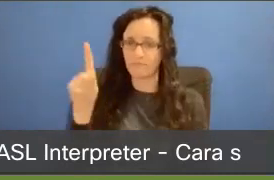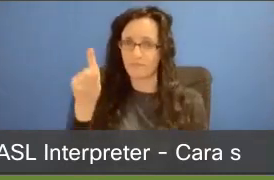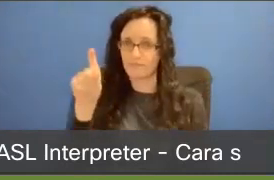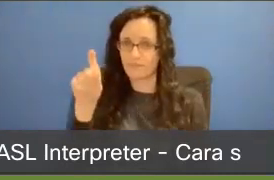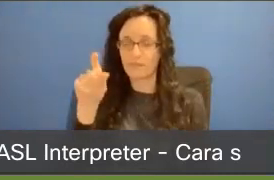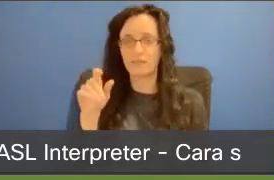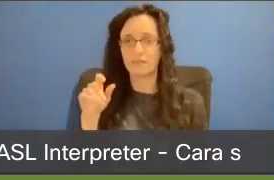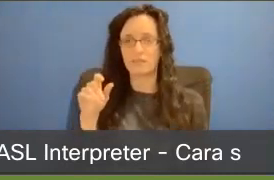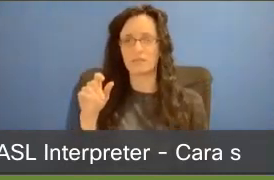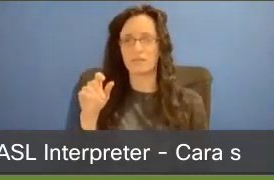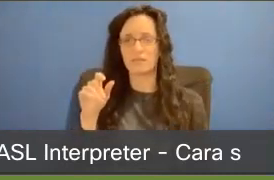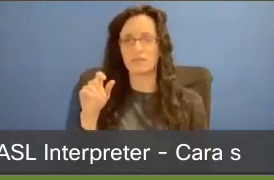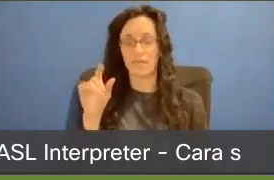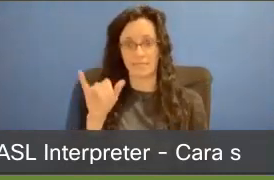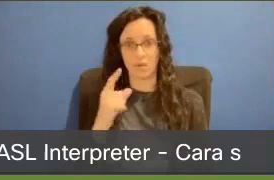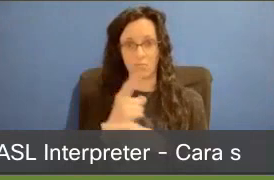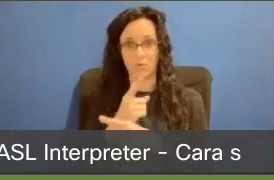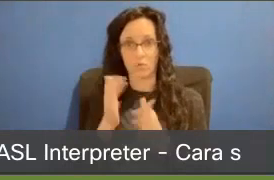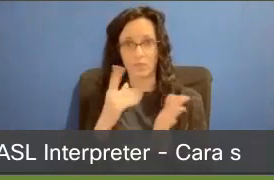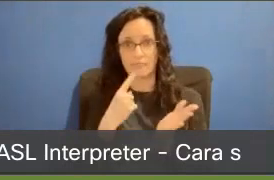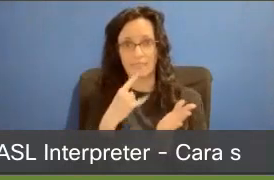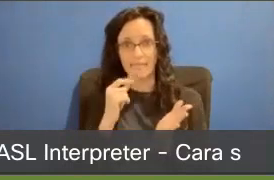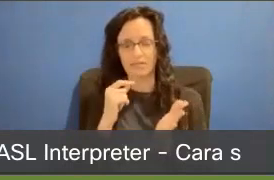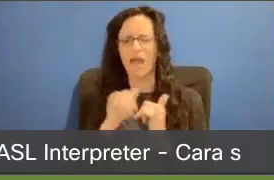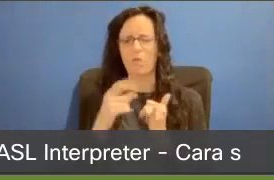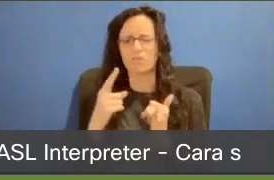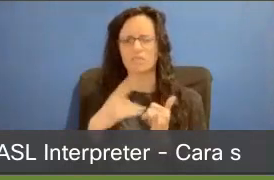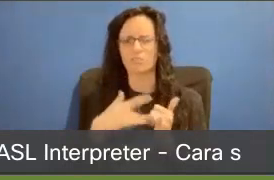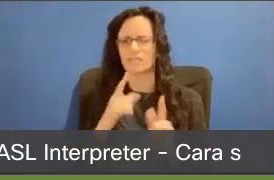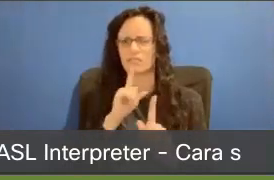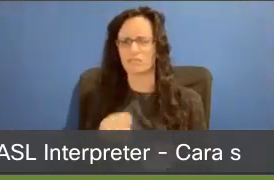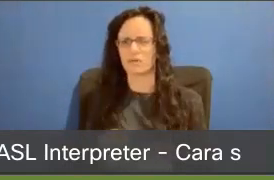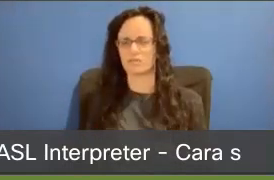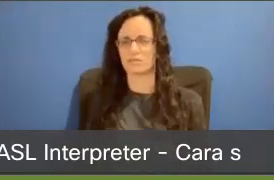an appropriate way to say it, or how would somebody respond to that?